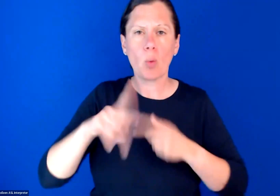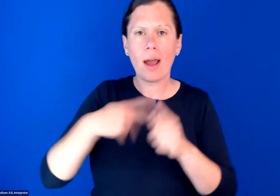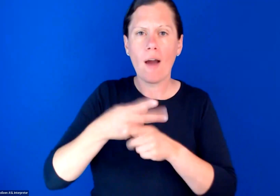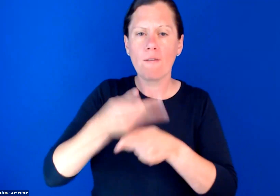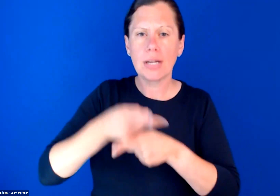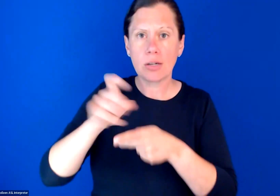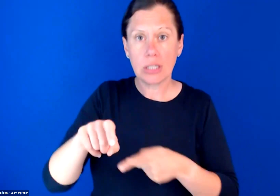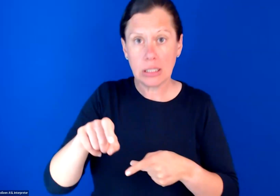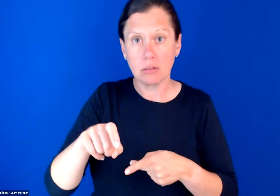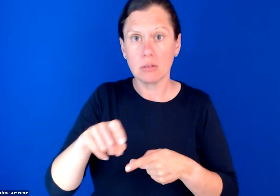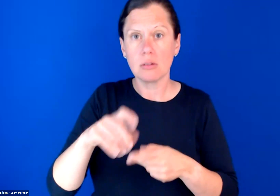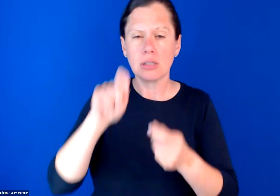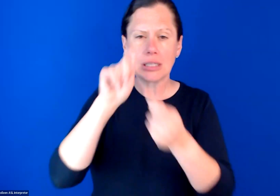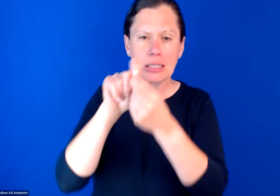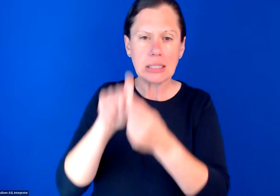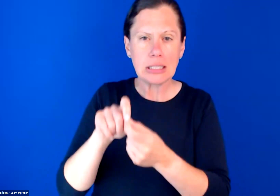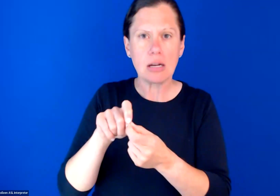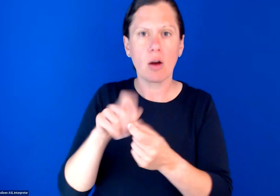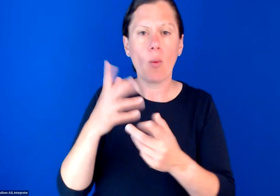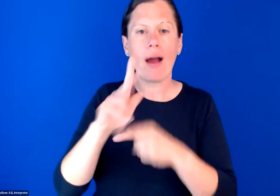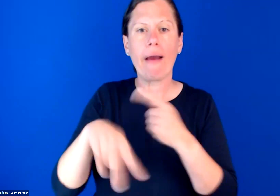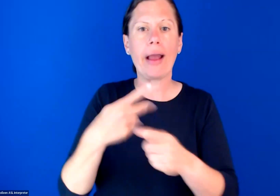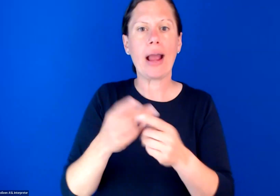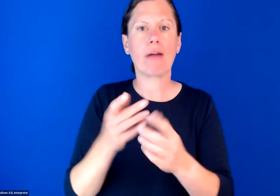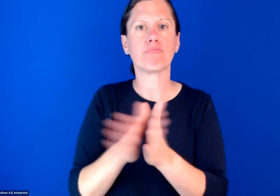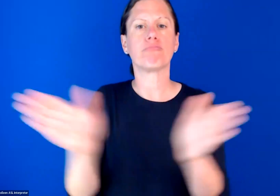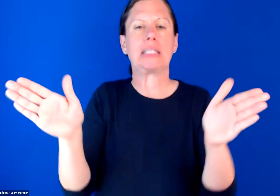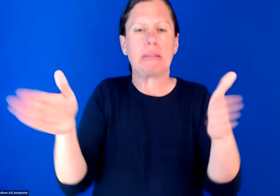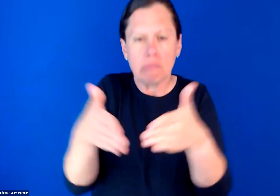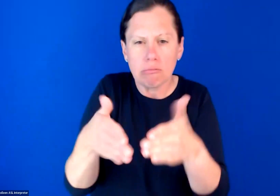What if someone contributes for 10 years and then moves out of state?